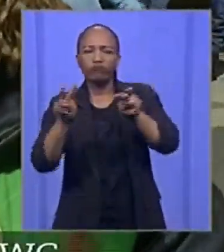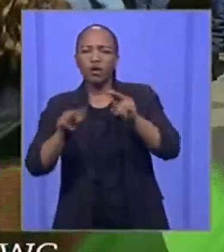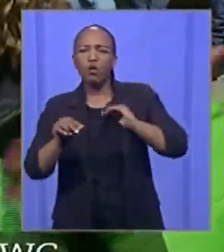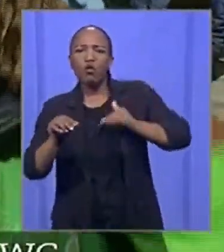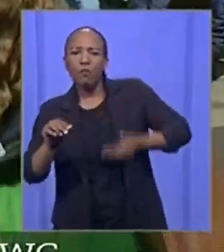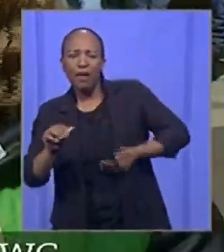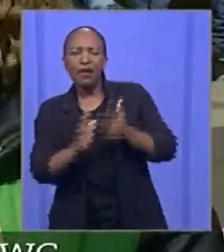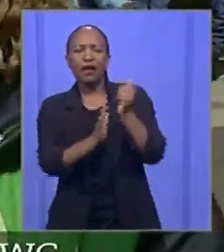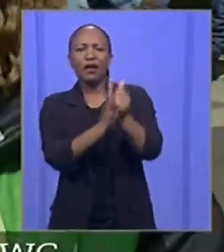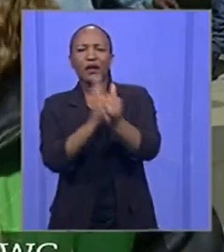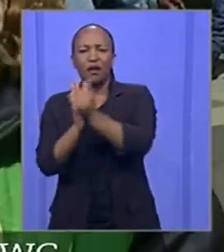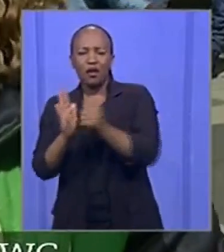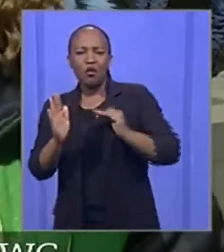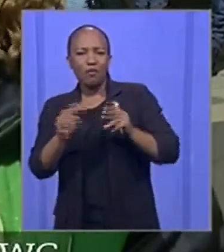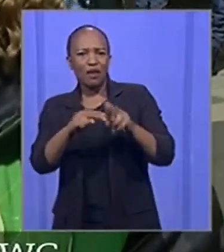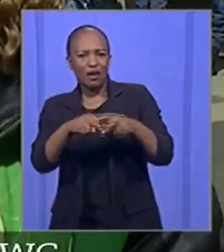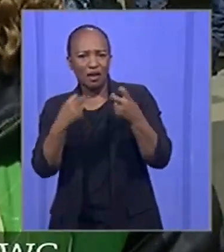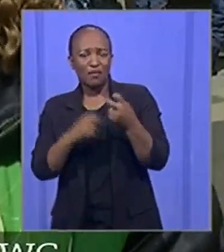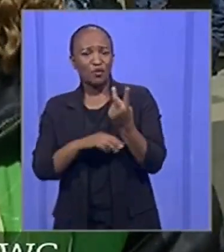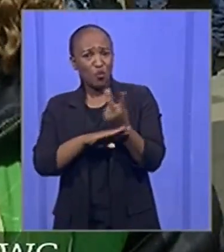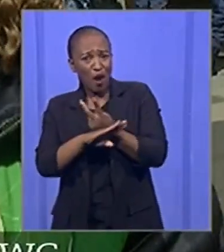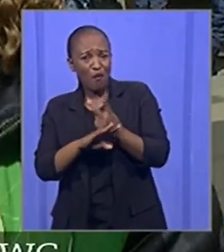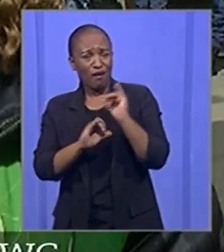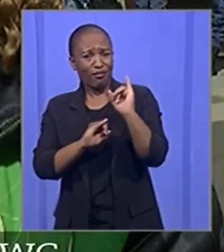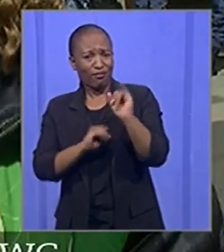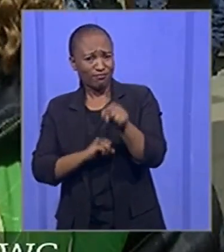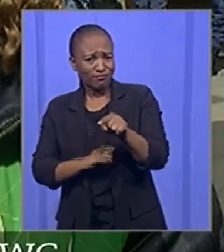being raped at least every 3 hours.